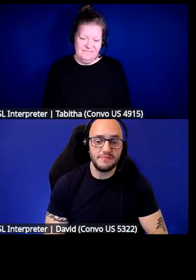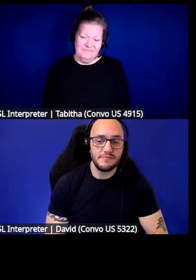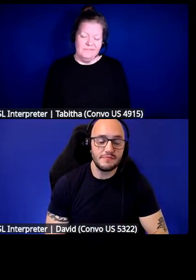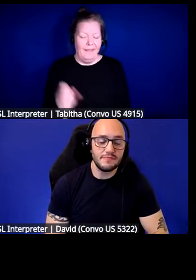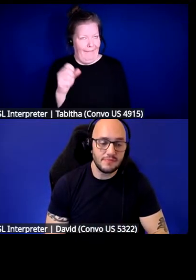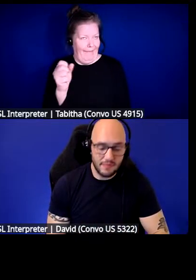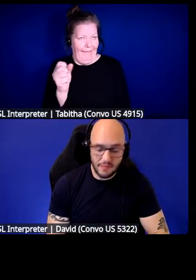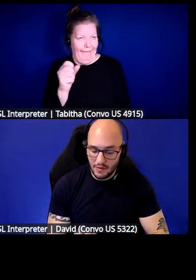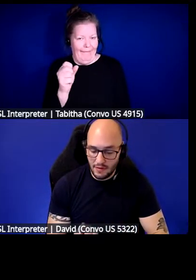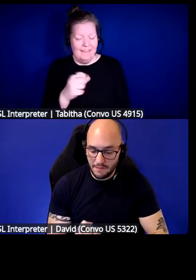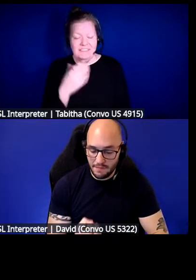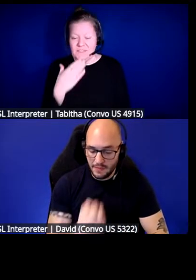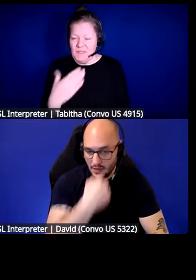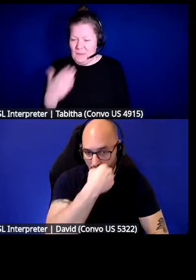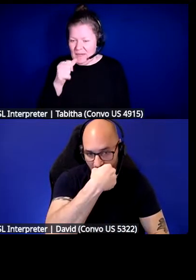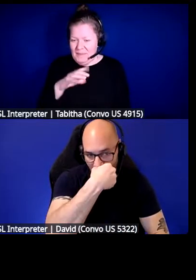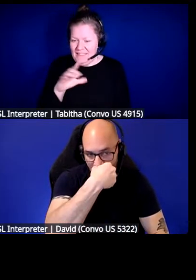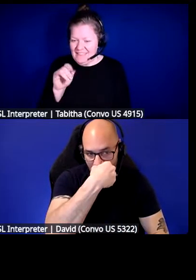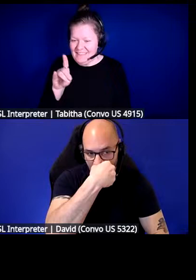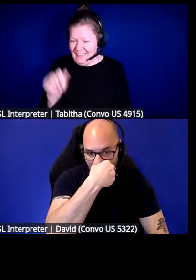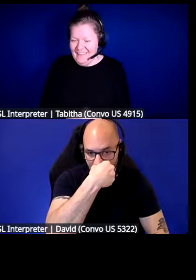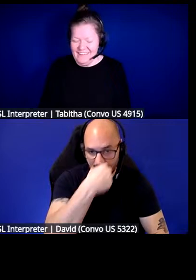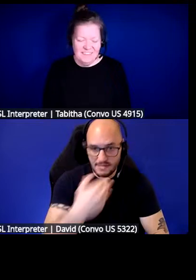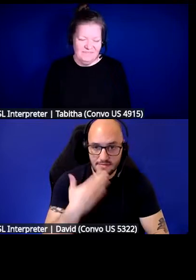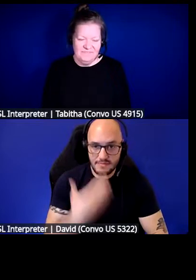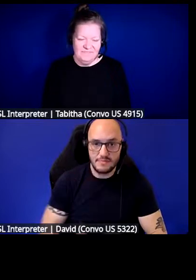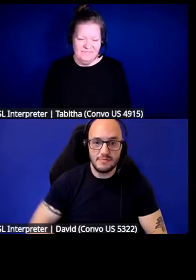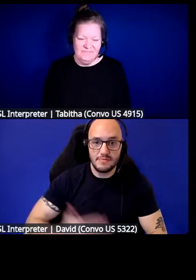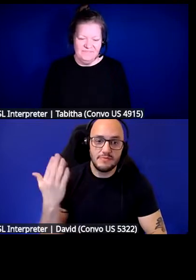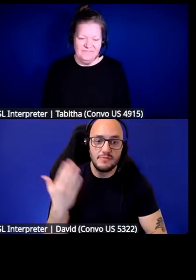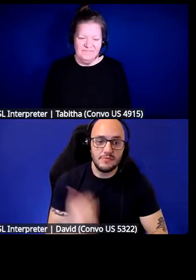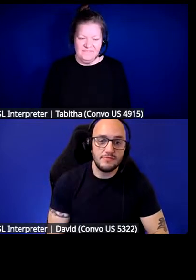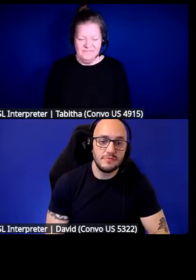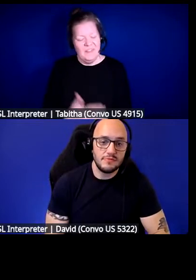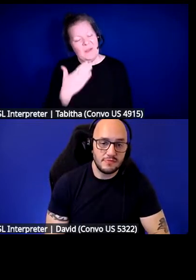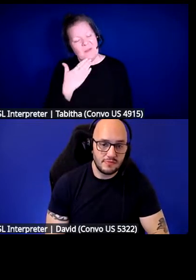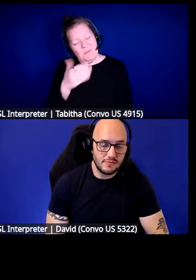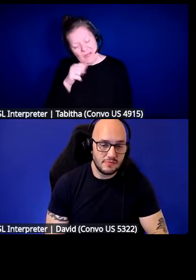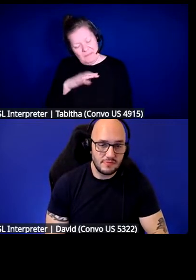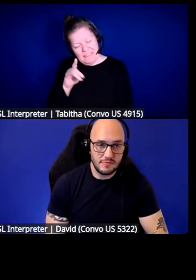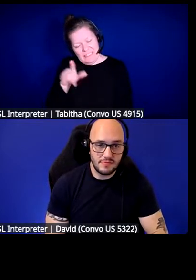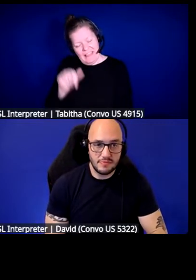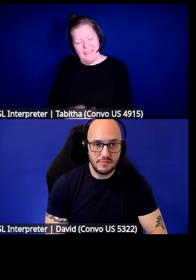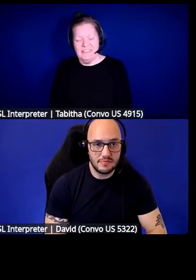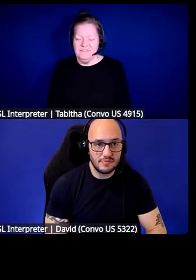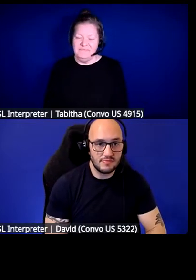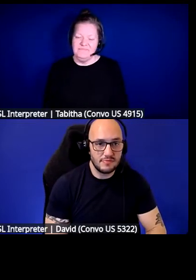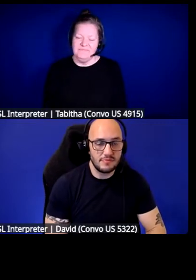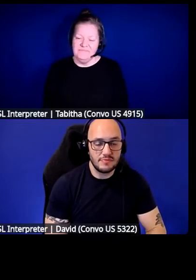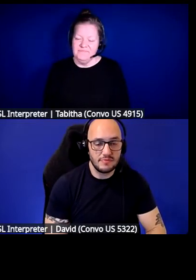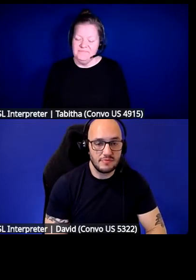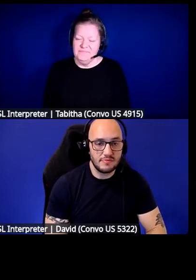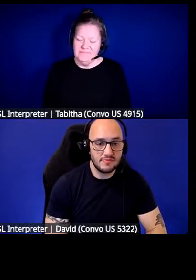Yeah. Good morning, Miss Adela. Good morning, Miss Adela. Good Glad morning, to Miss see you here Adela. this morning.